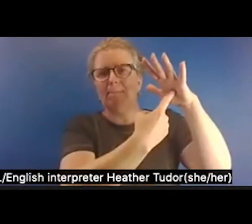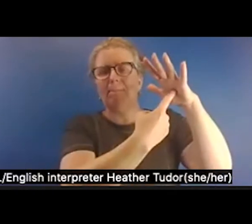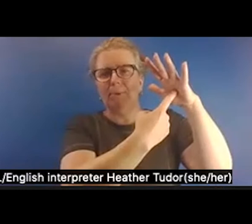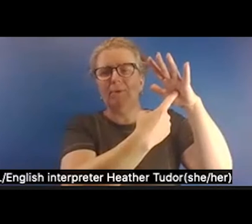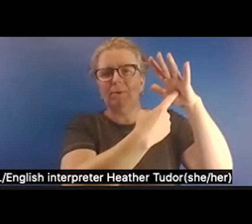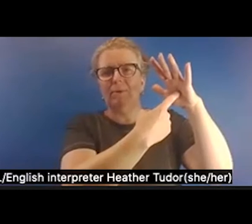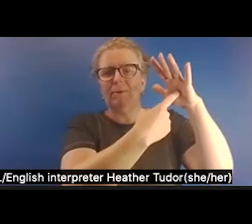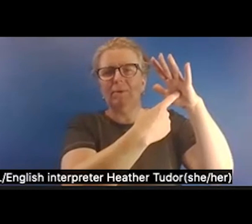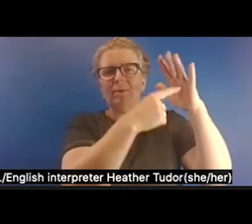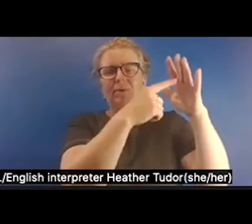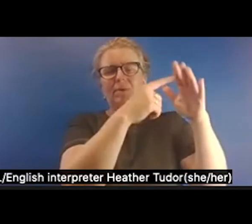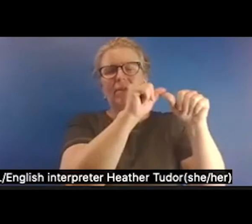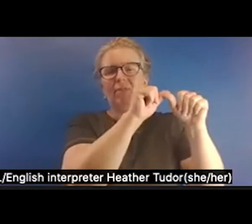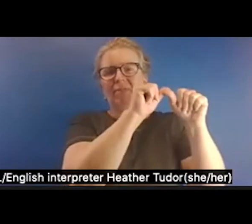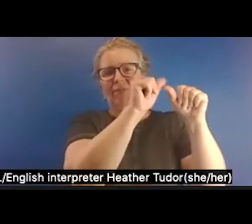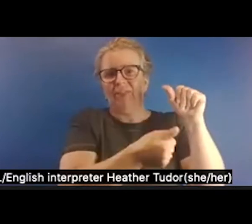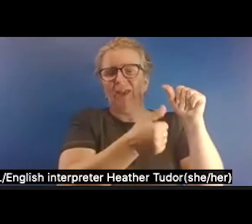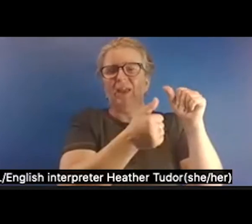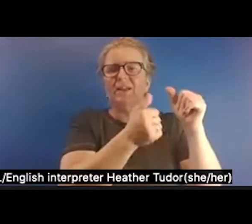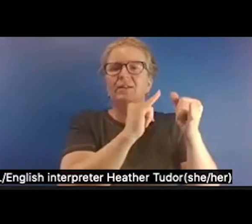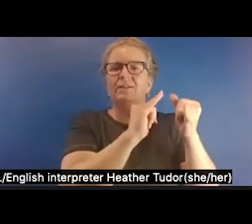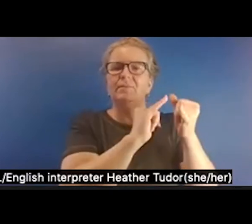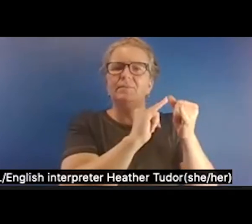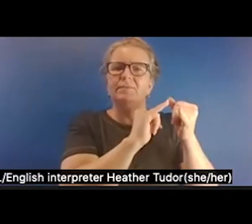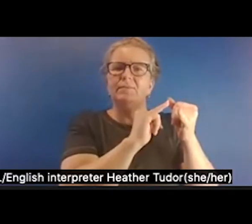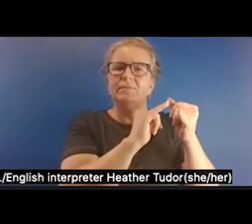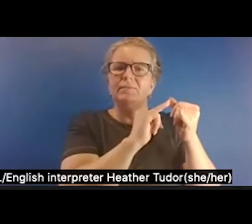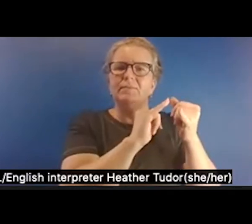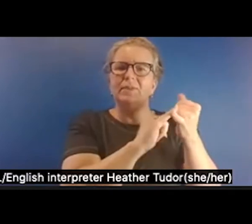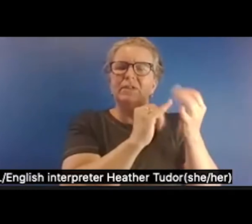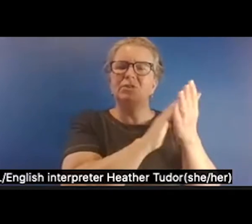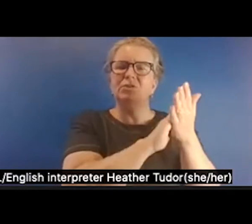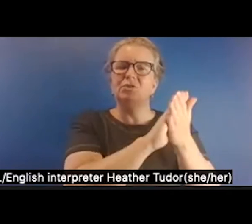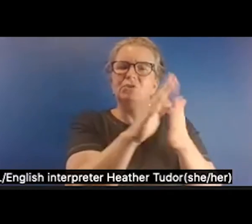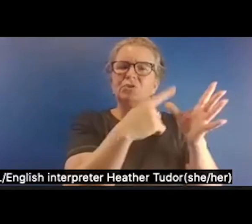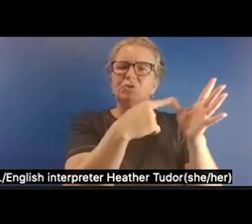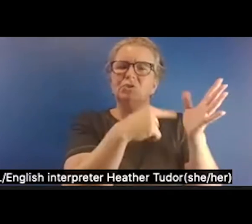second is Kshatriya, which are warriors and rulers.